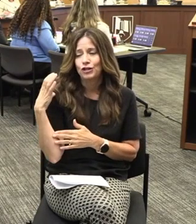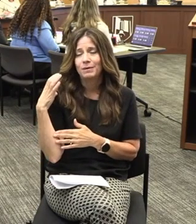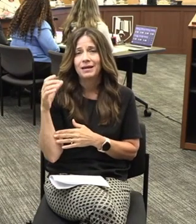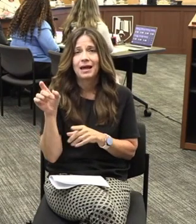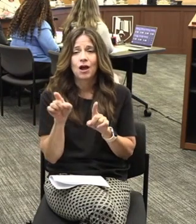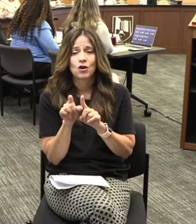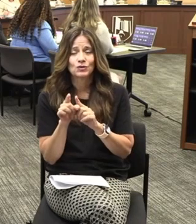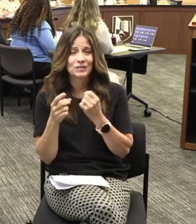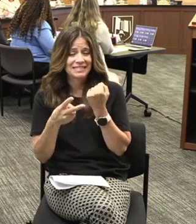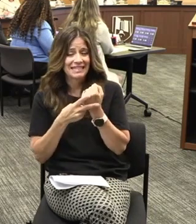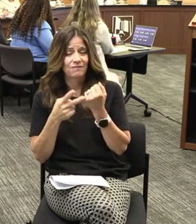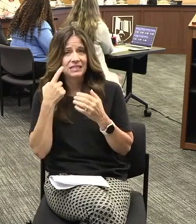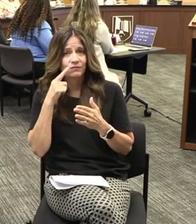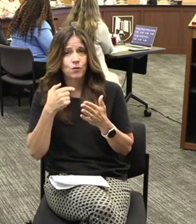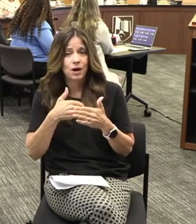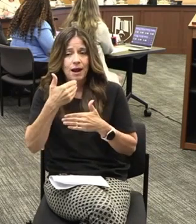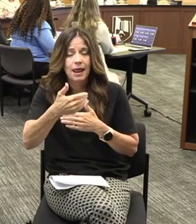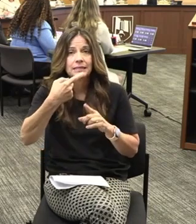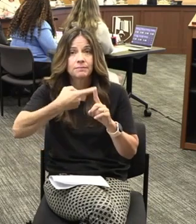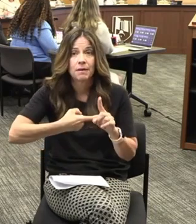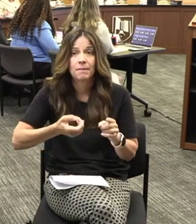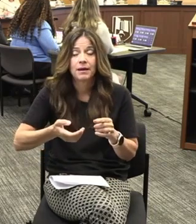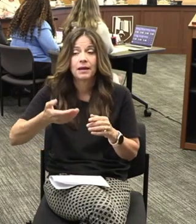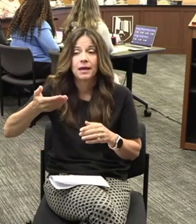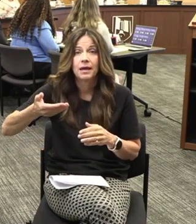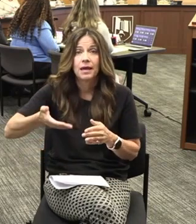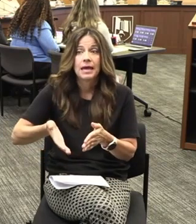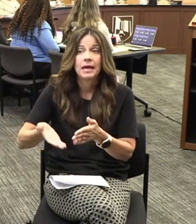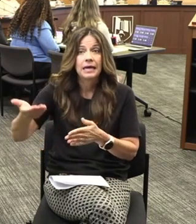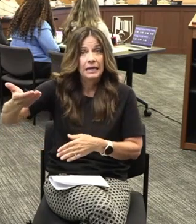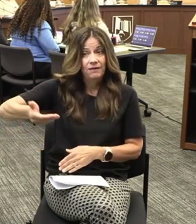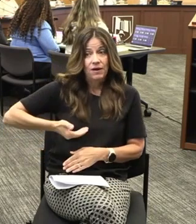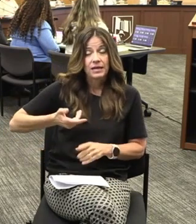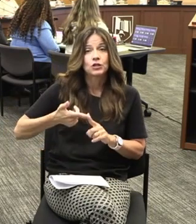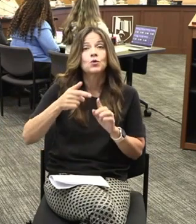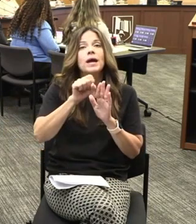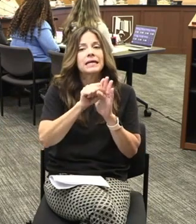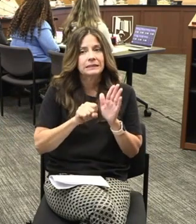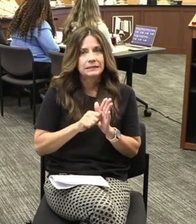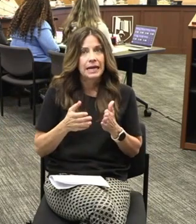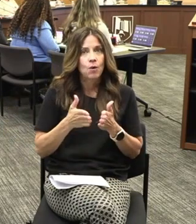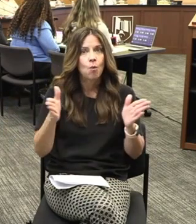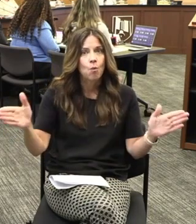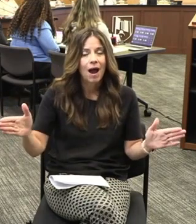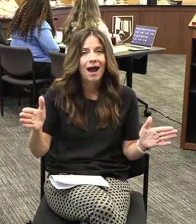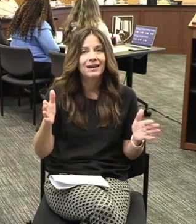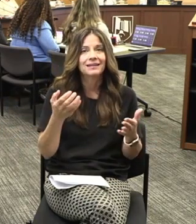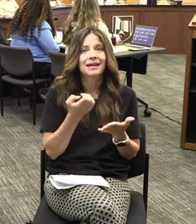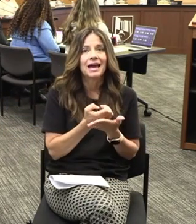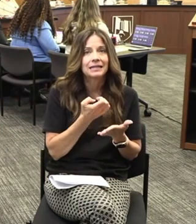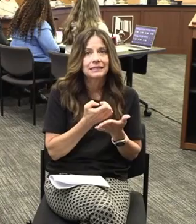for next month, but I've been invited to be on the board of a statewide economic development